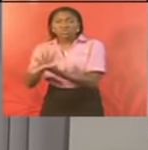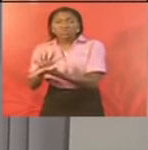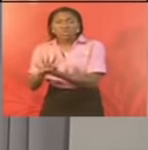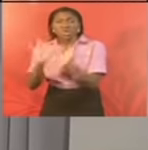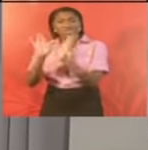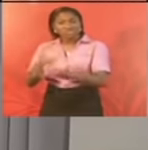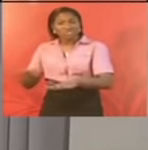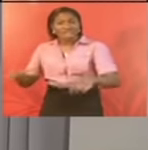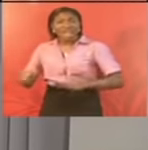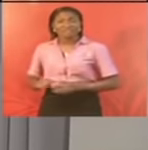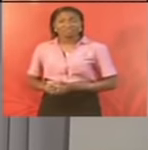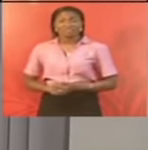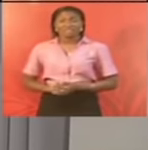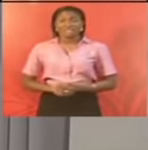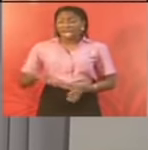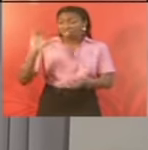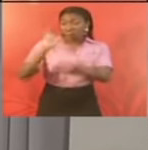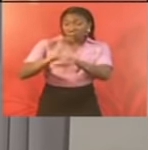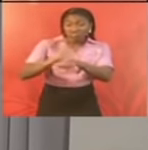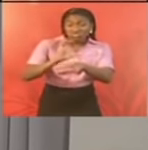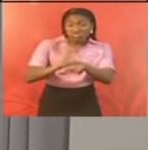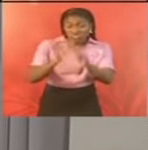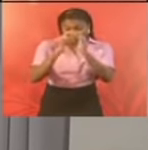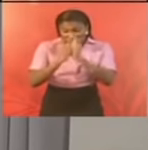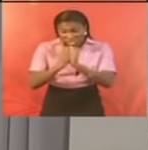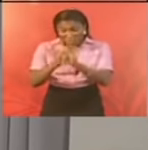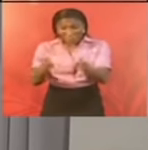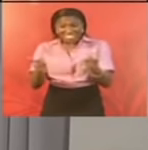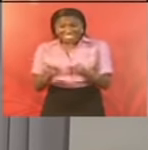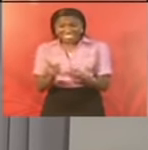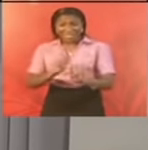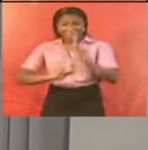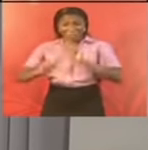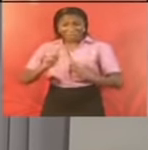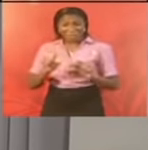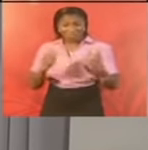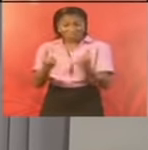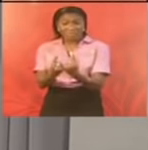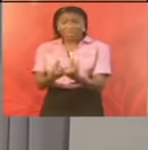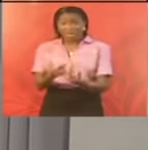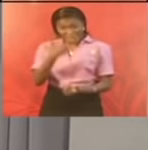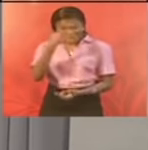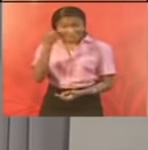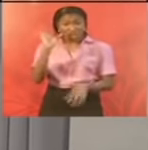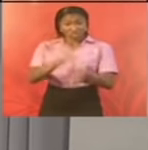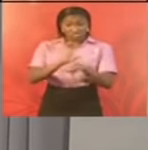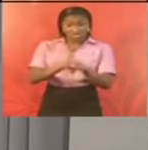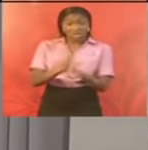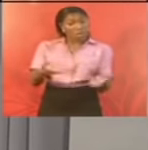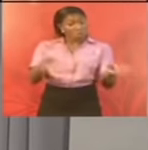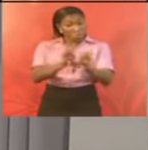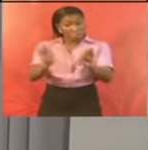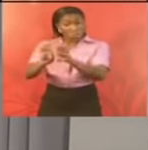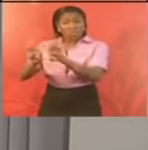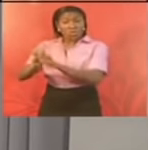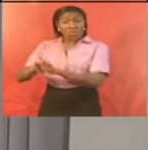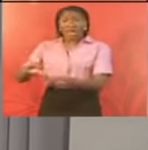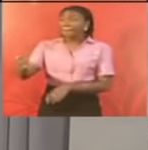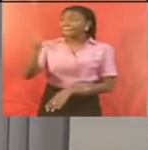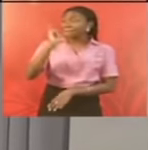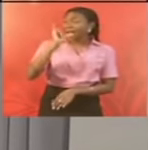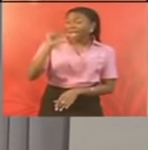children, a place of worship, because we also shut down places of worship again, and